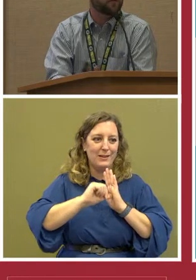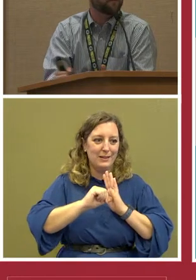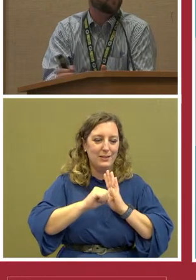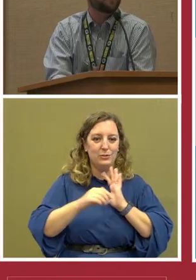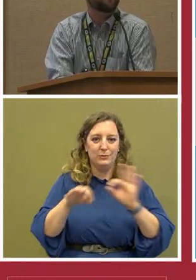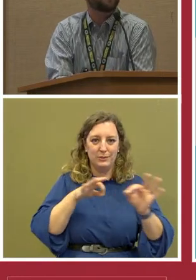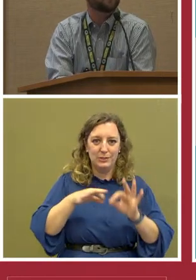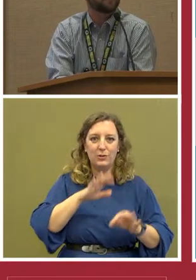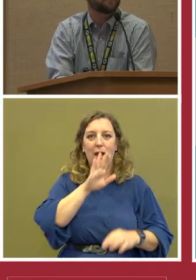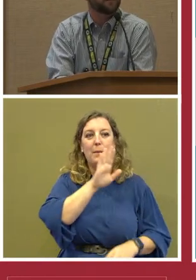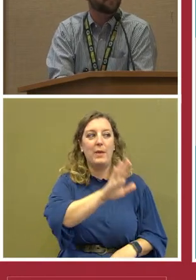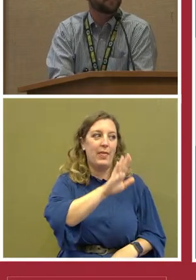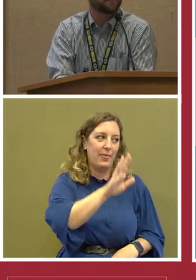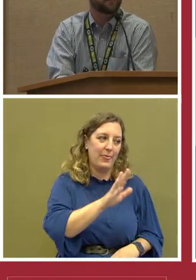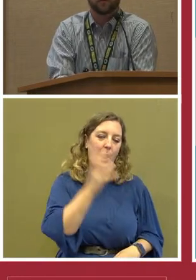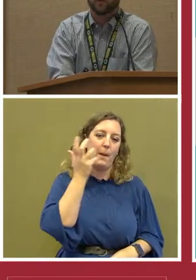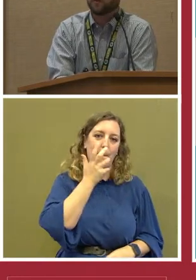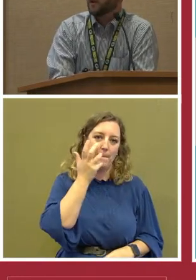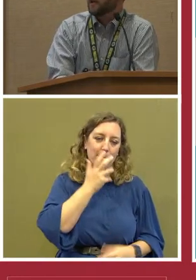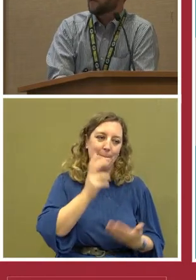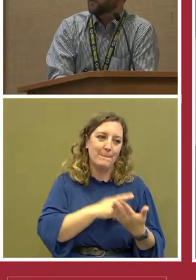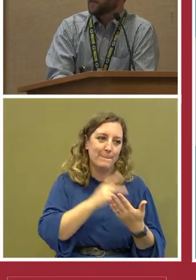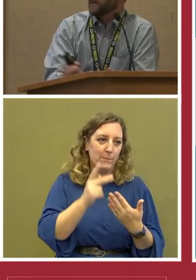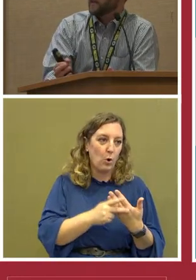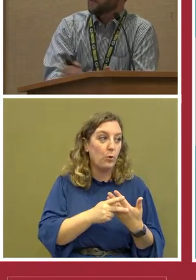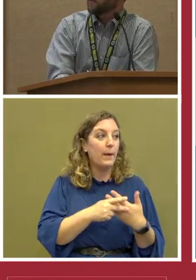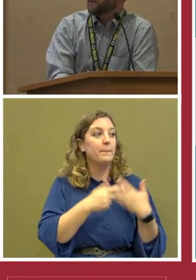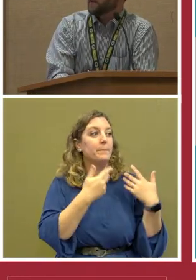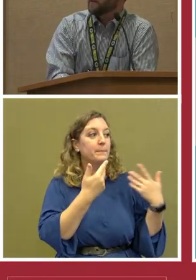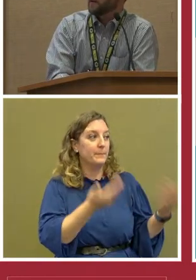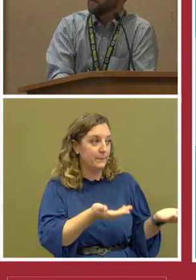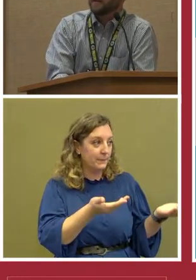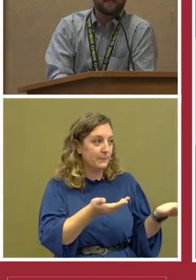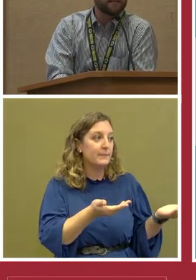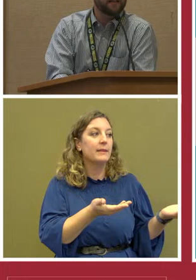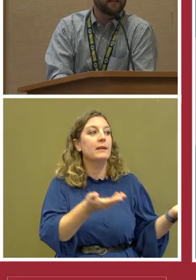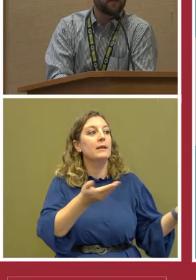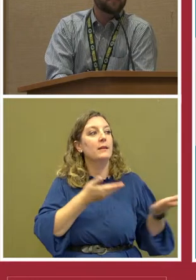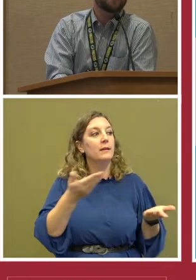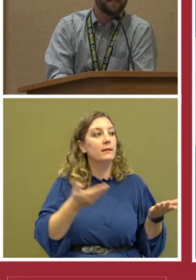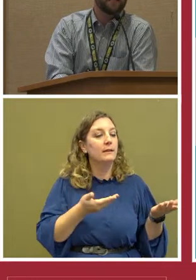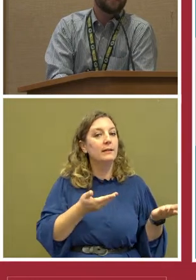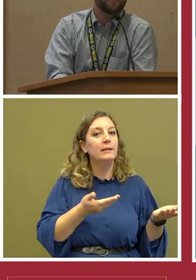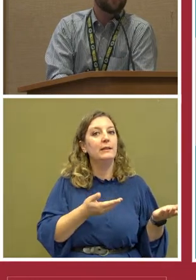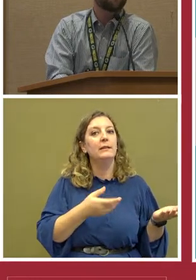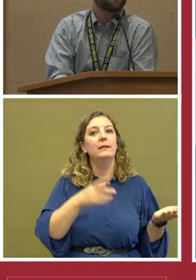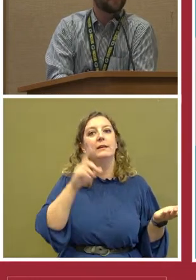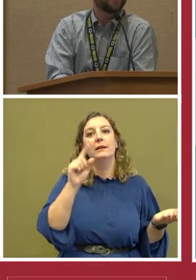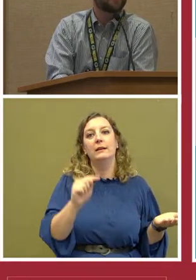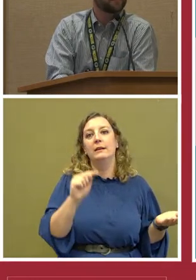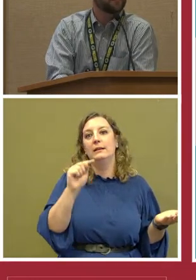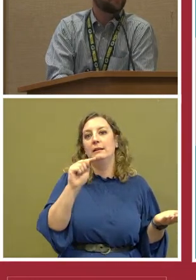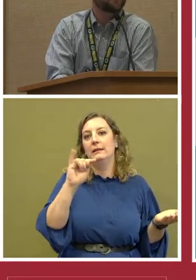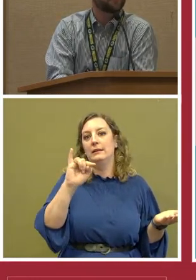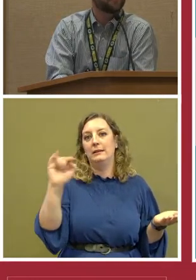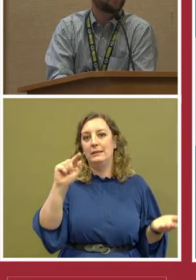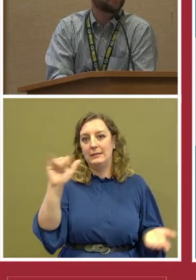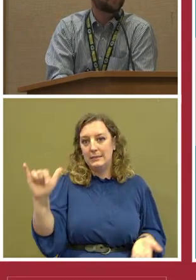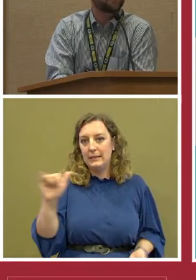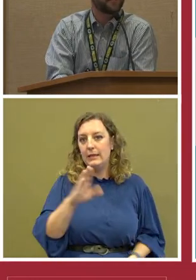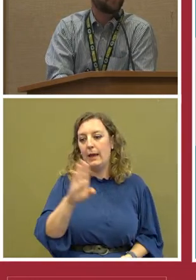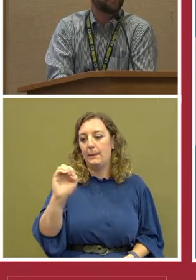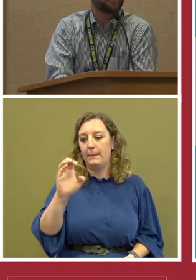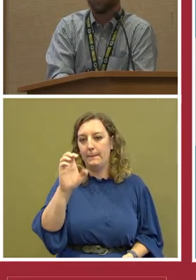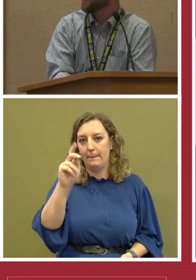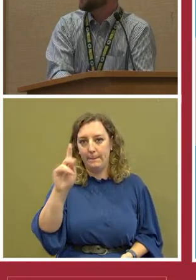to further drive home the amazing things that are happening in our schools. So with that, I'd like to invite Tiggy Deerdorf and Becky Tucker up with some of their